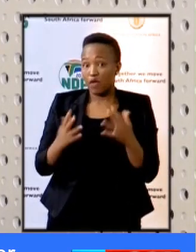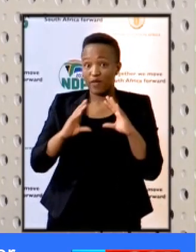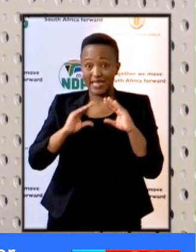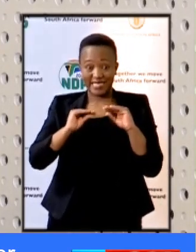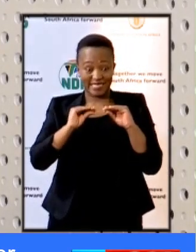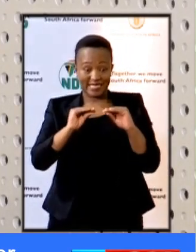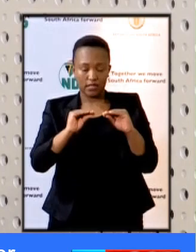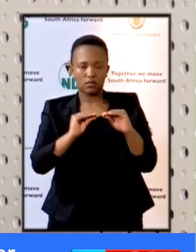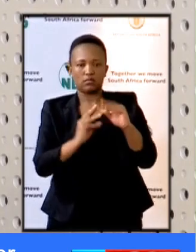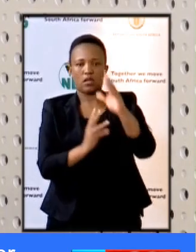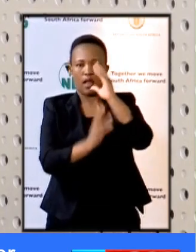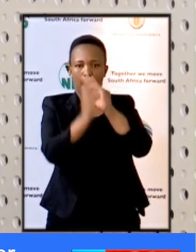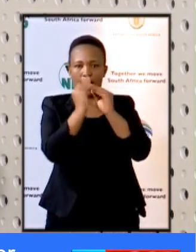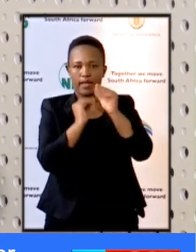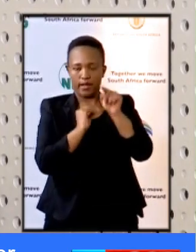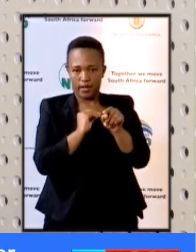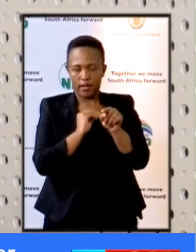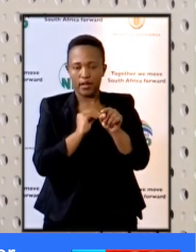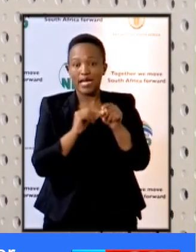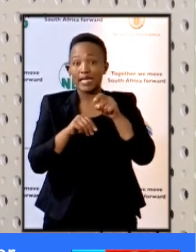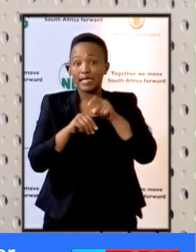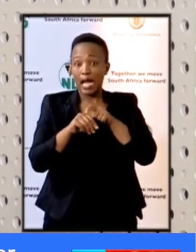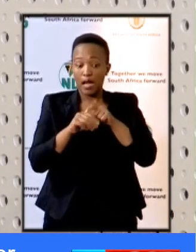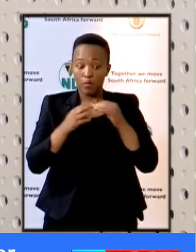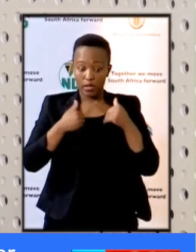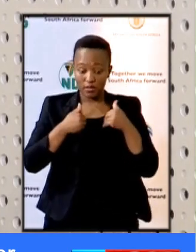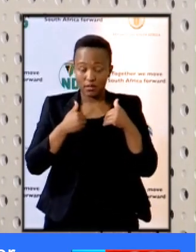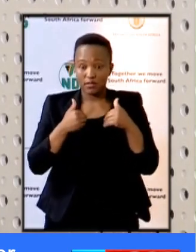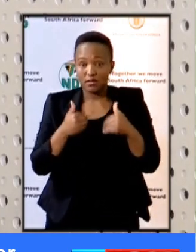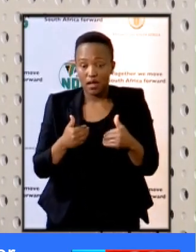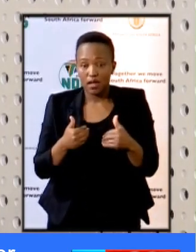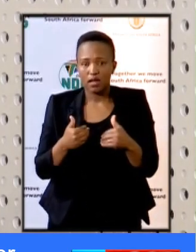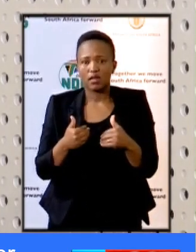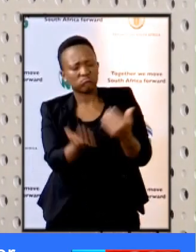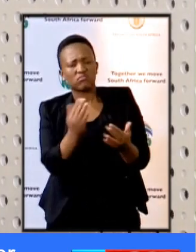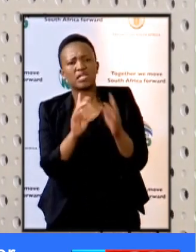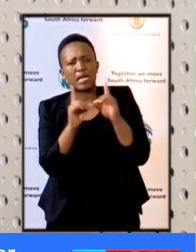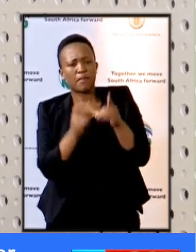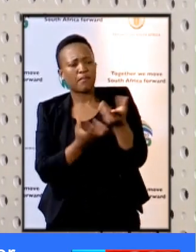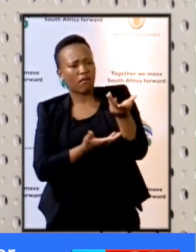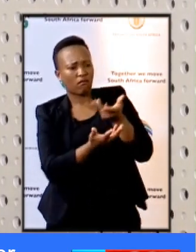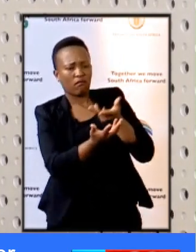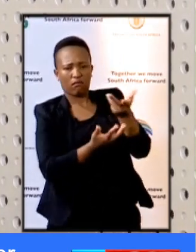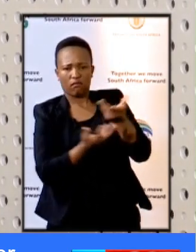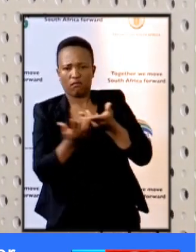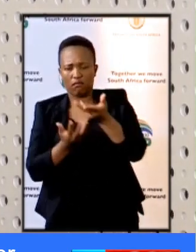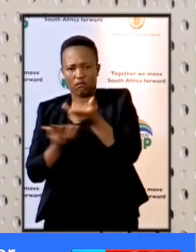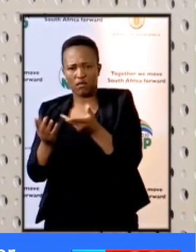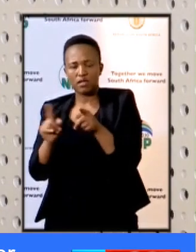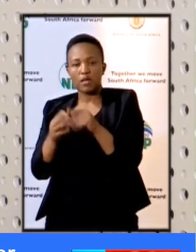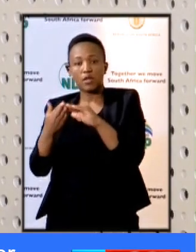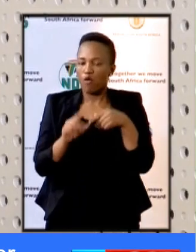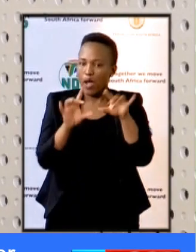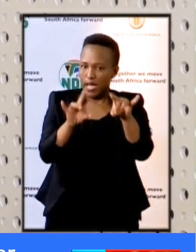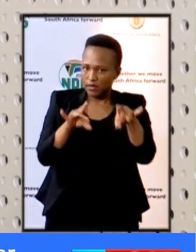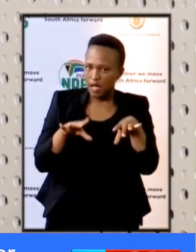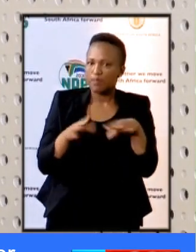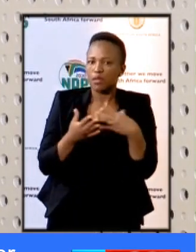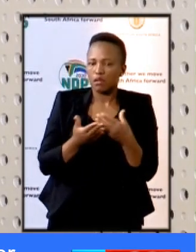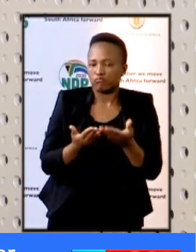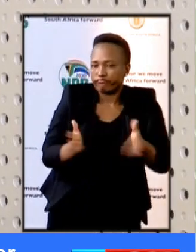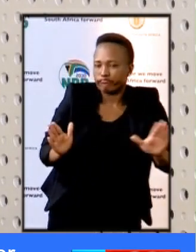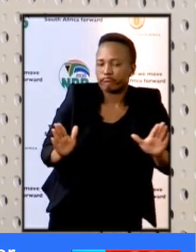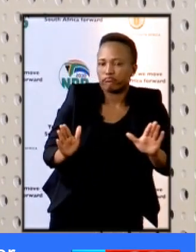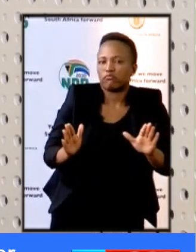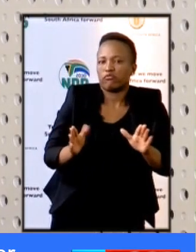learning, when it starts, engagements with the department and the community education and training.